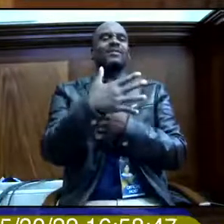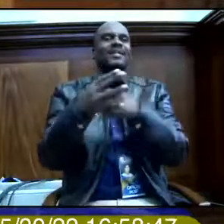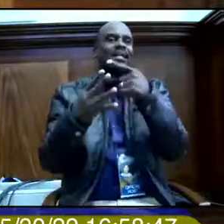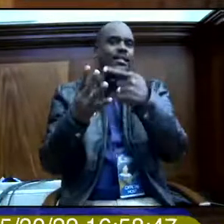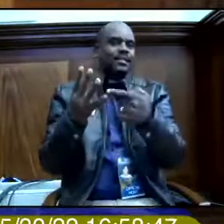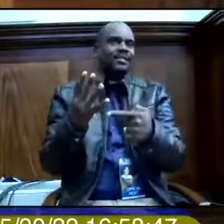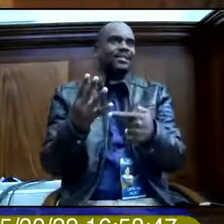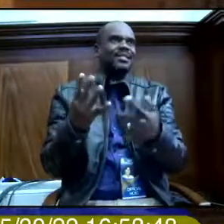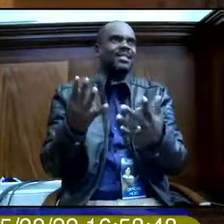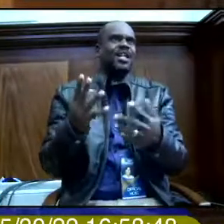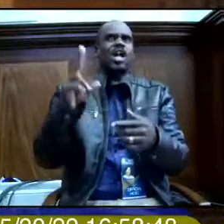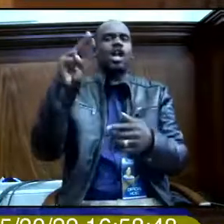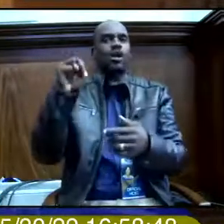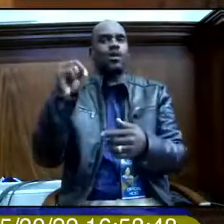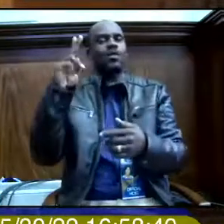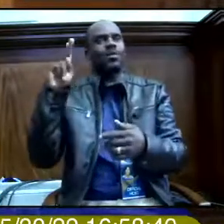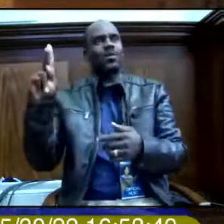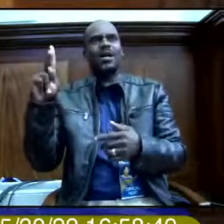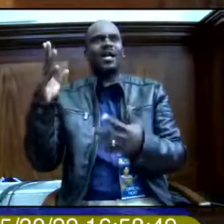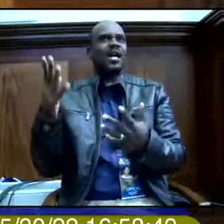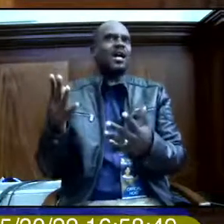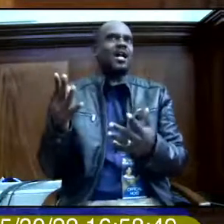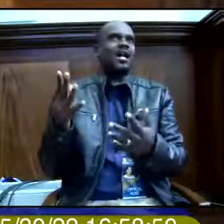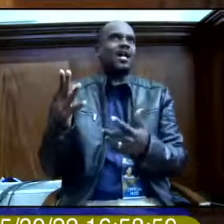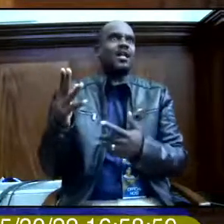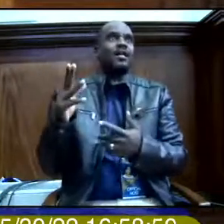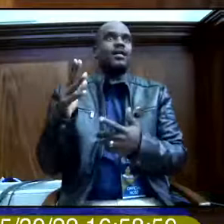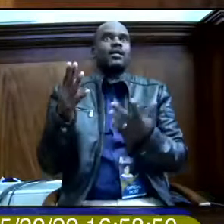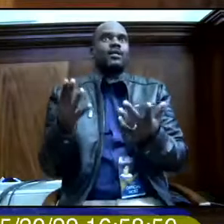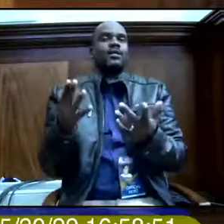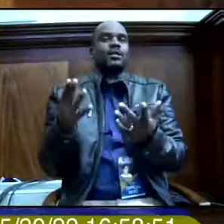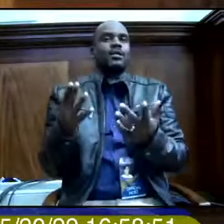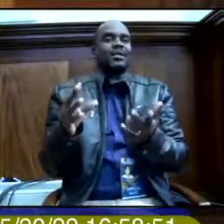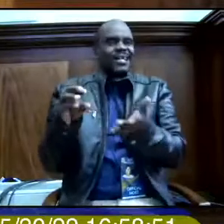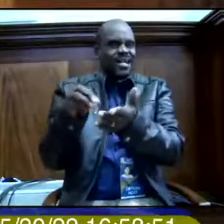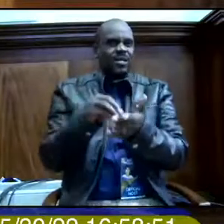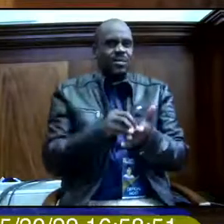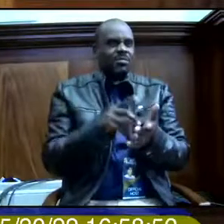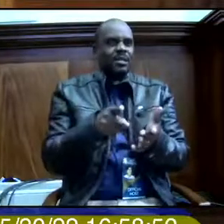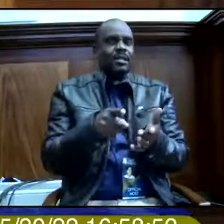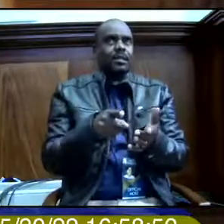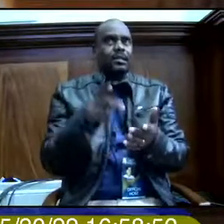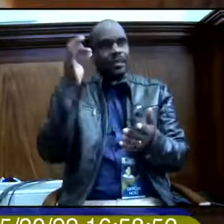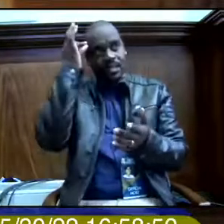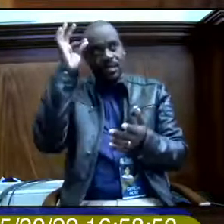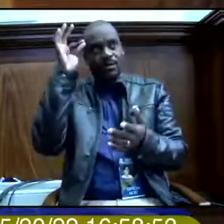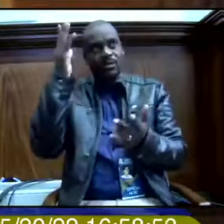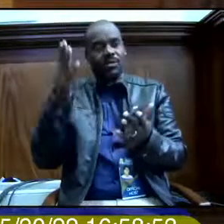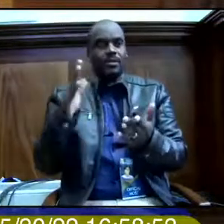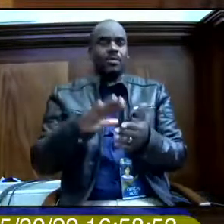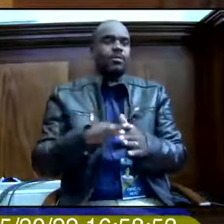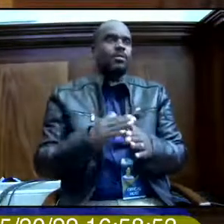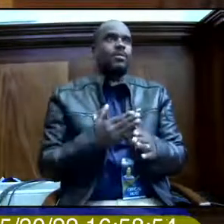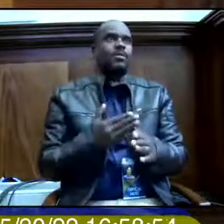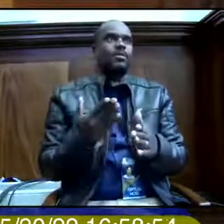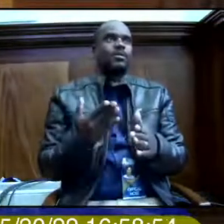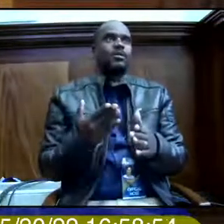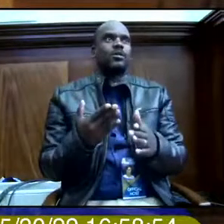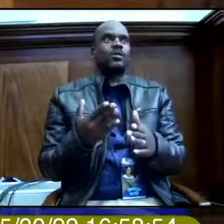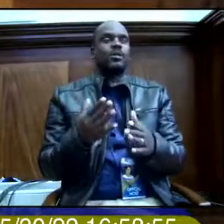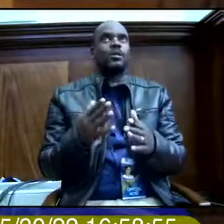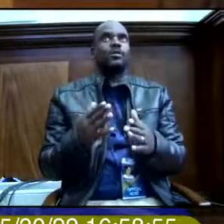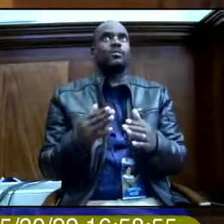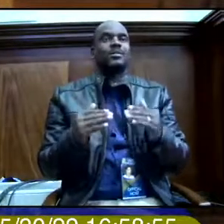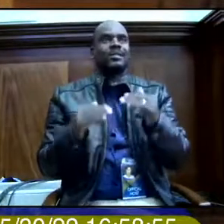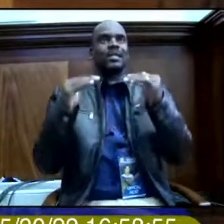and north korea adopted that model and and then it was referred to as a developmental stage